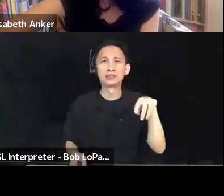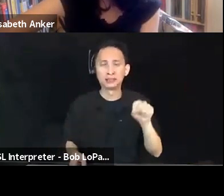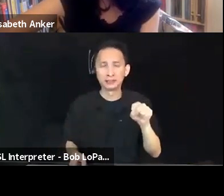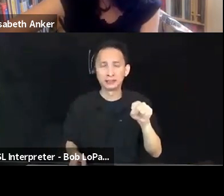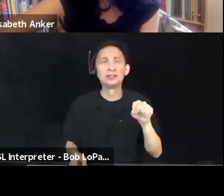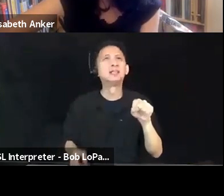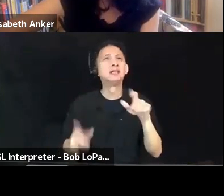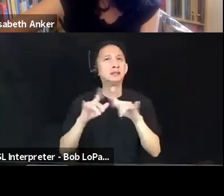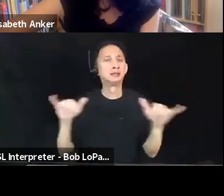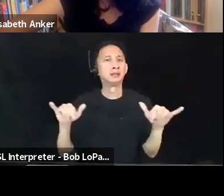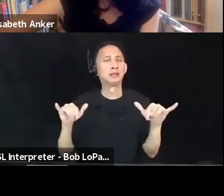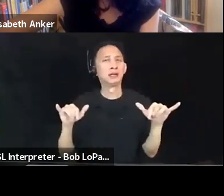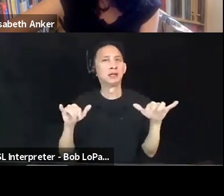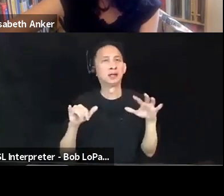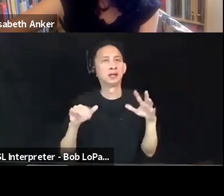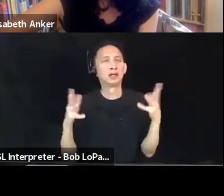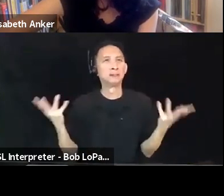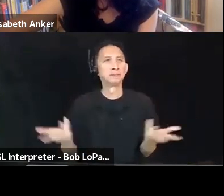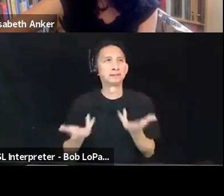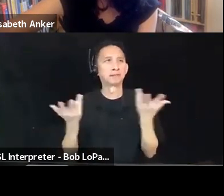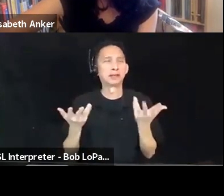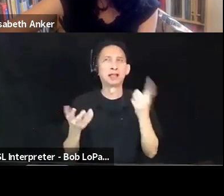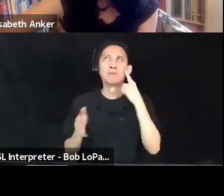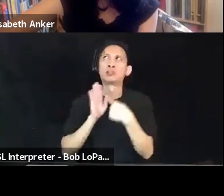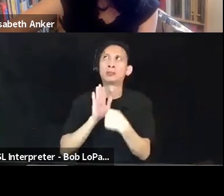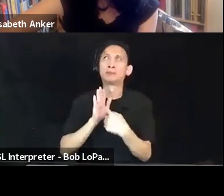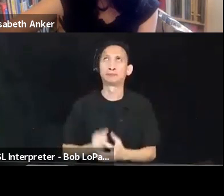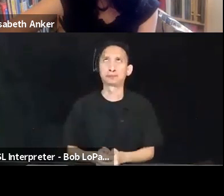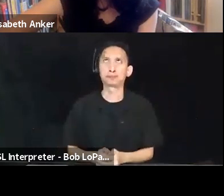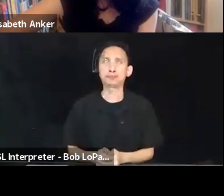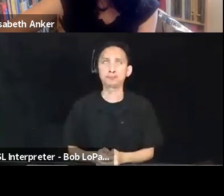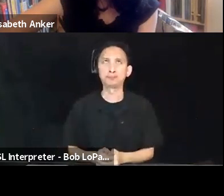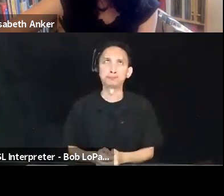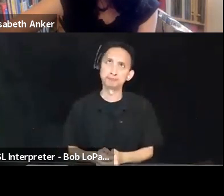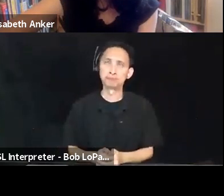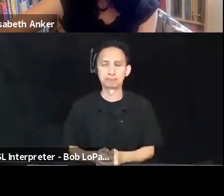to any of these themes. On the one hand, you know, as